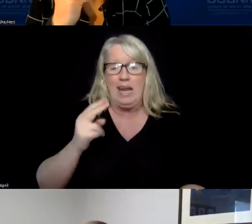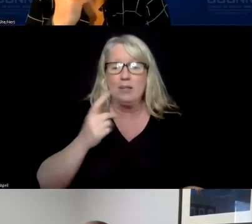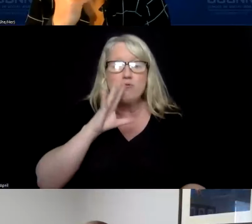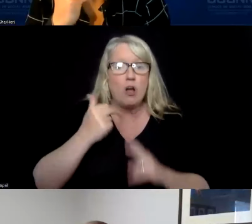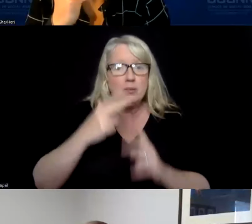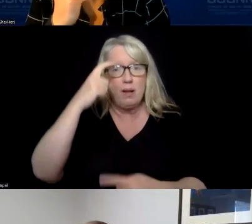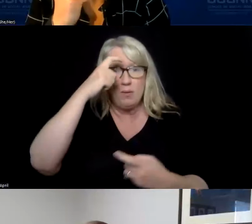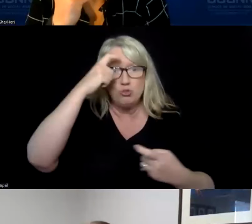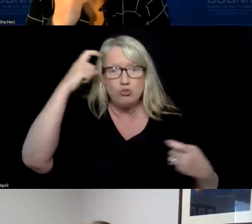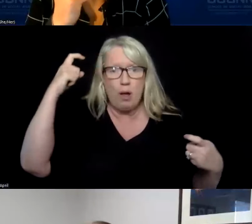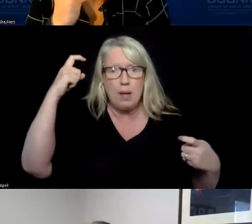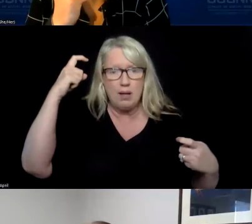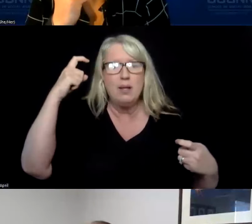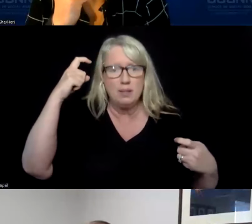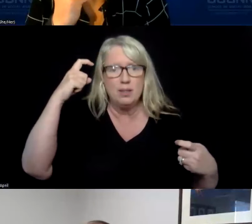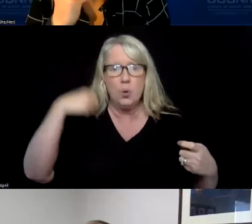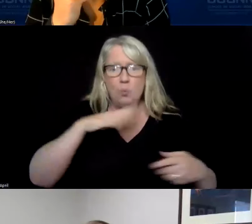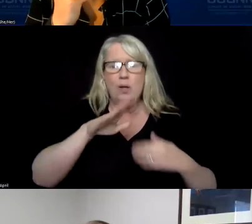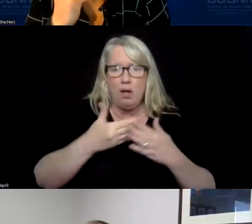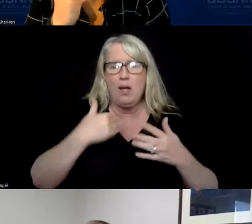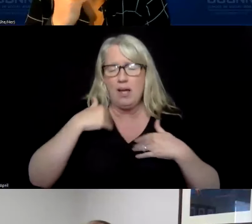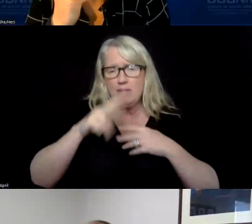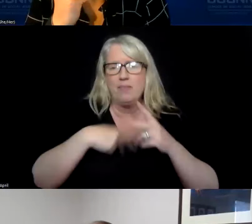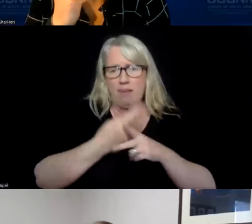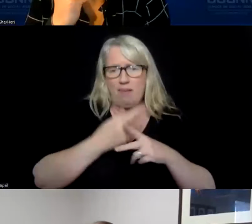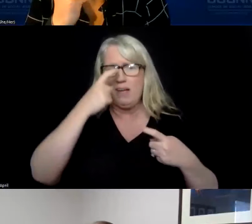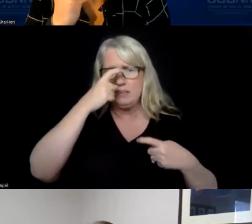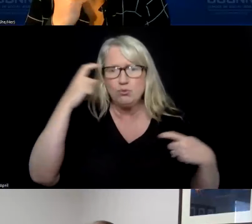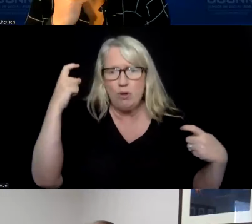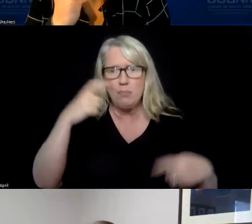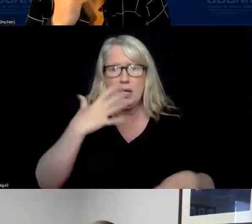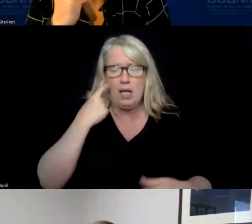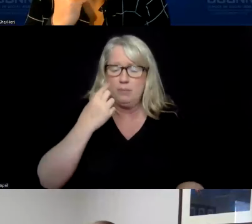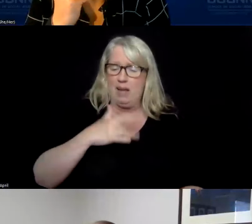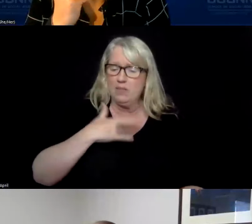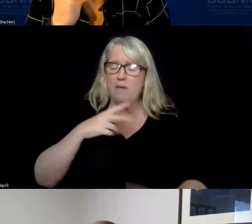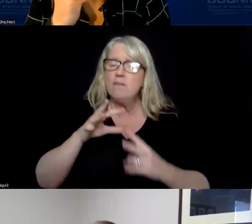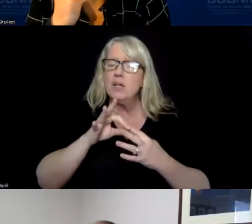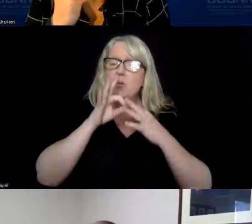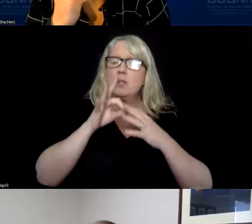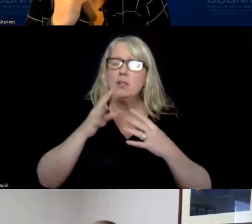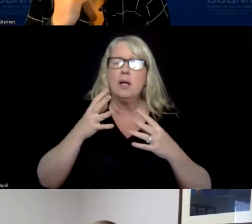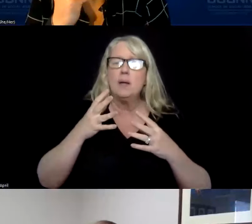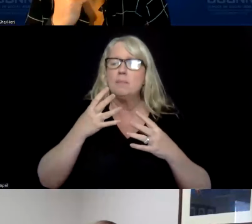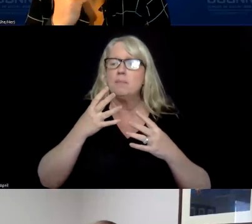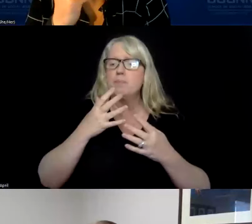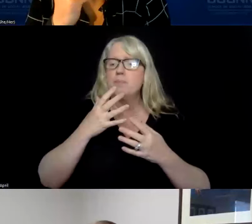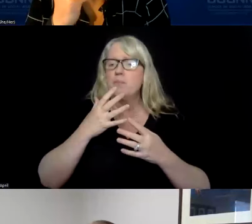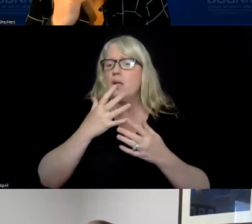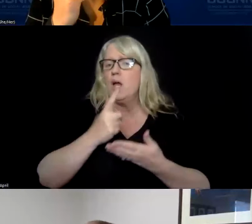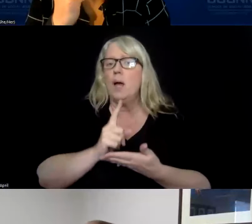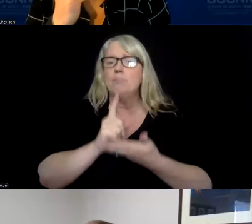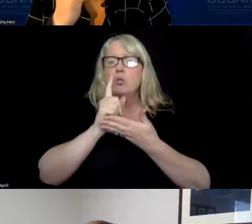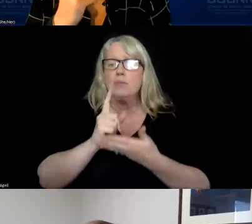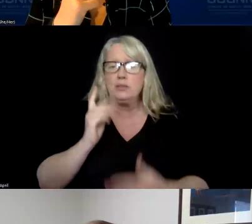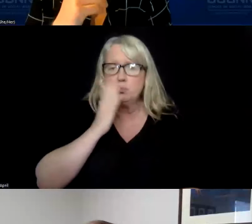come with that kind of trauma. But I feel very privileged because, again, I grew up